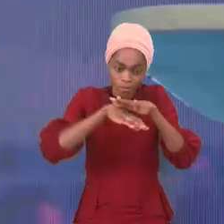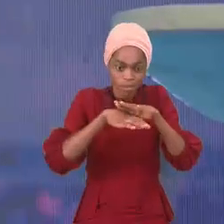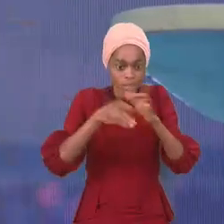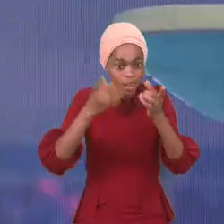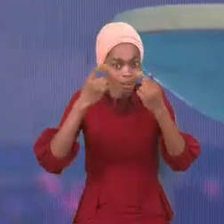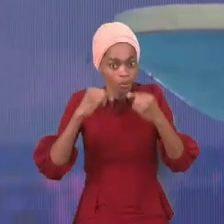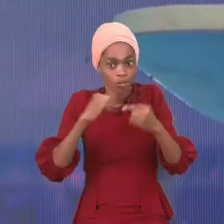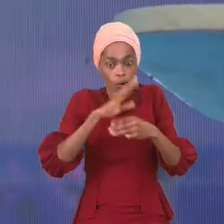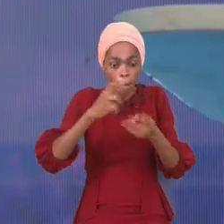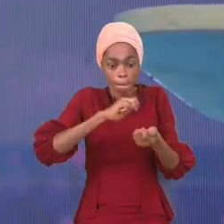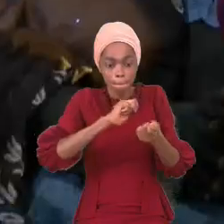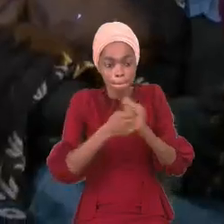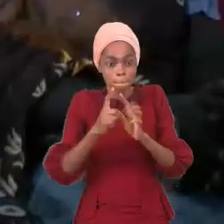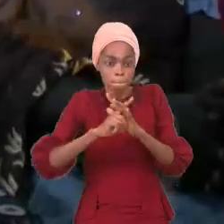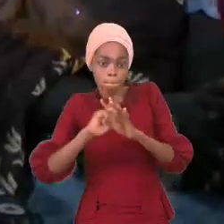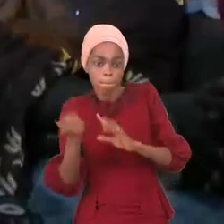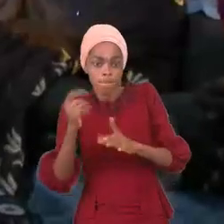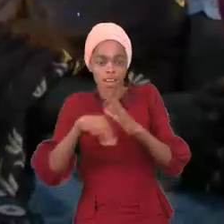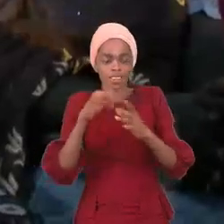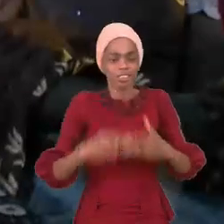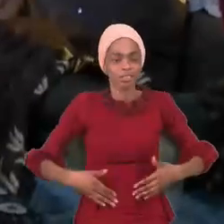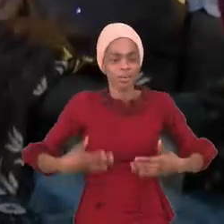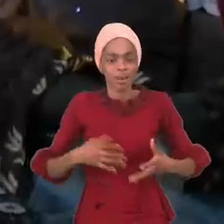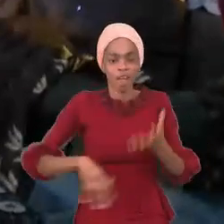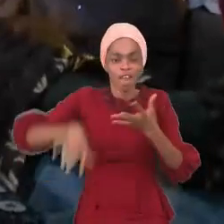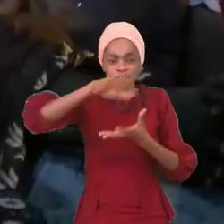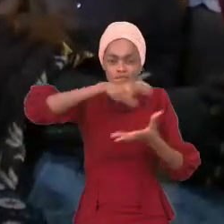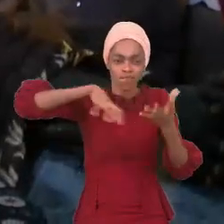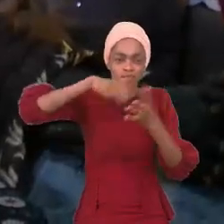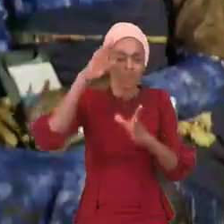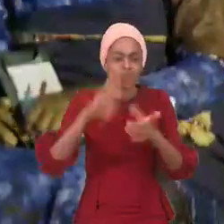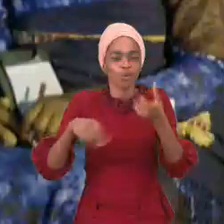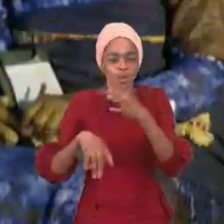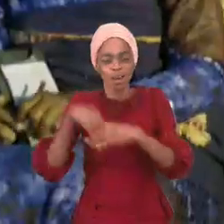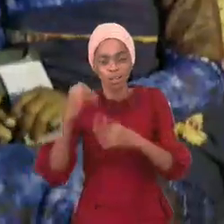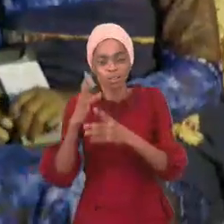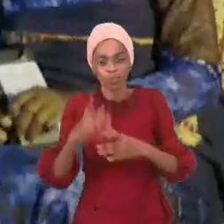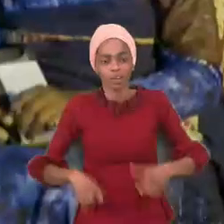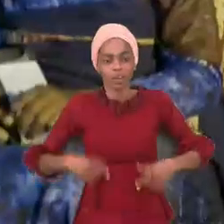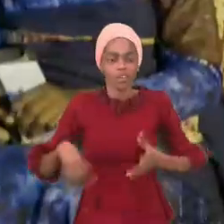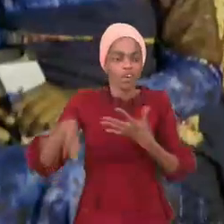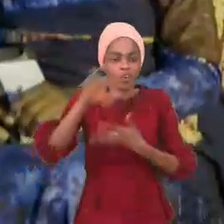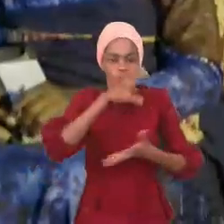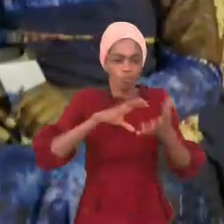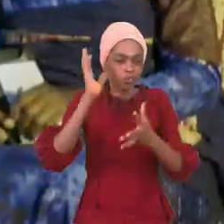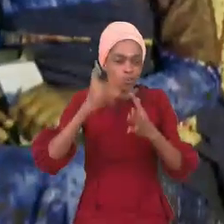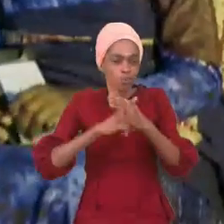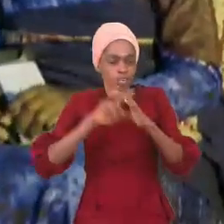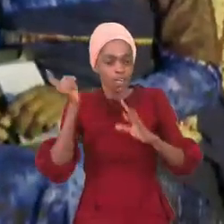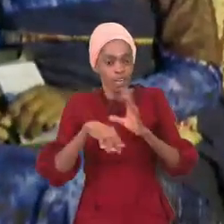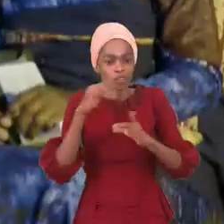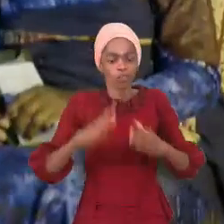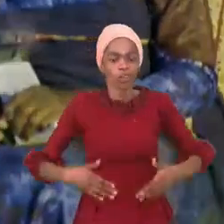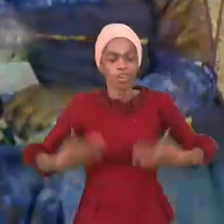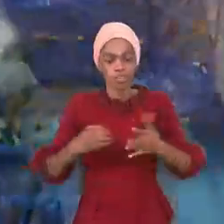go out of your life. Chaos will go out of your life. Confusion will get out of your